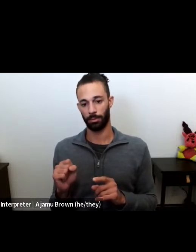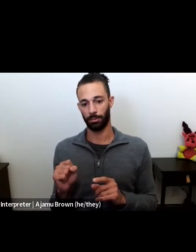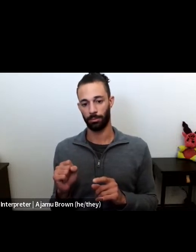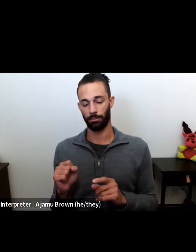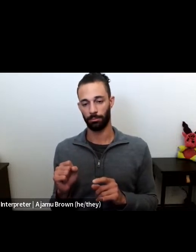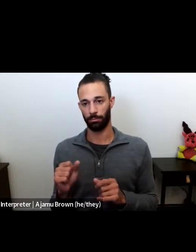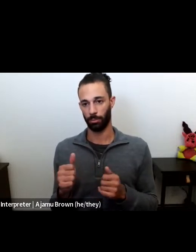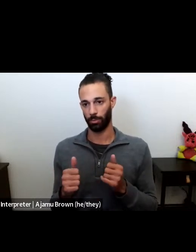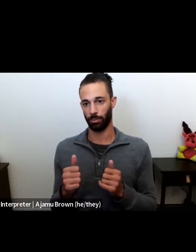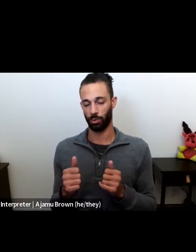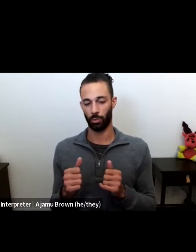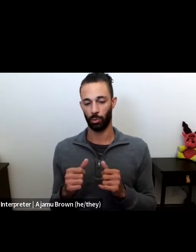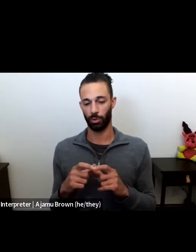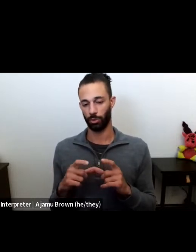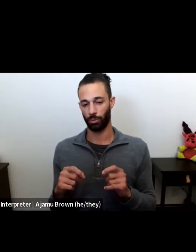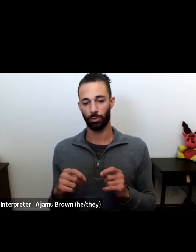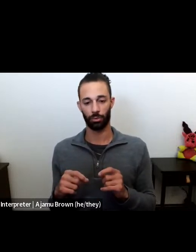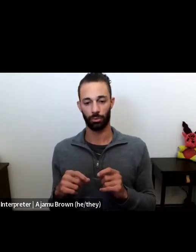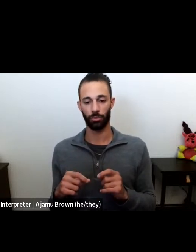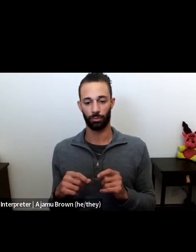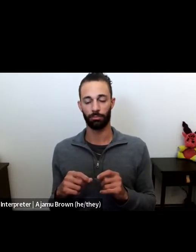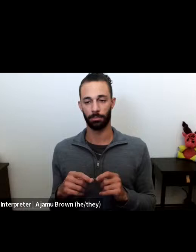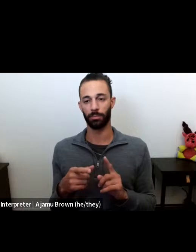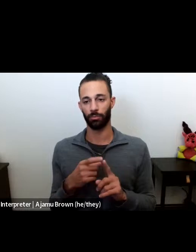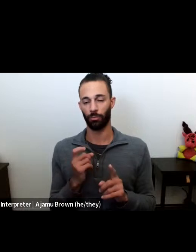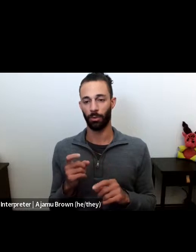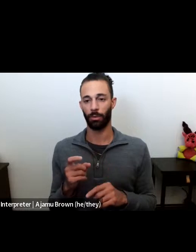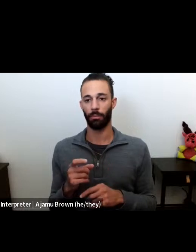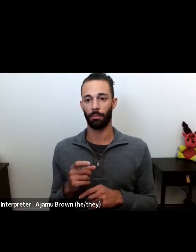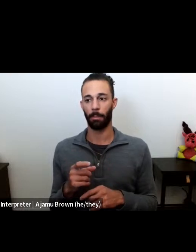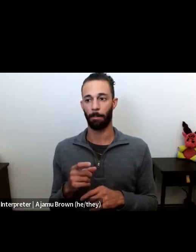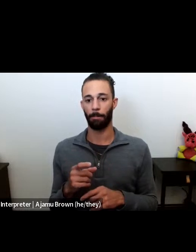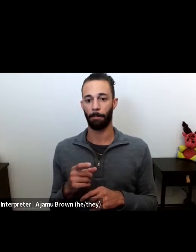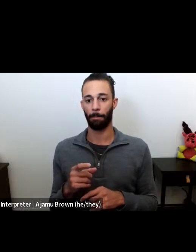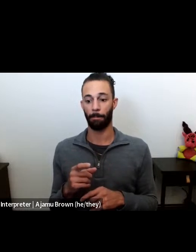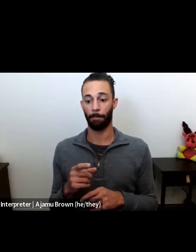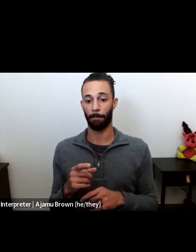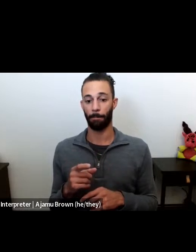was also from the Black Queer.